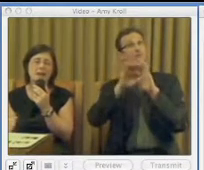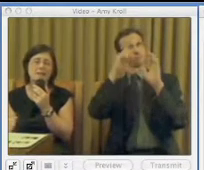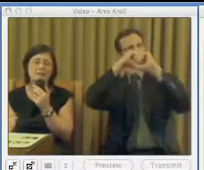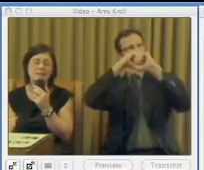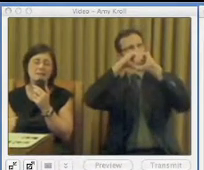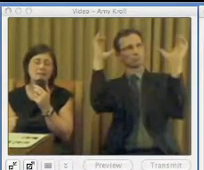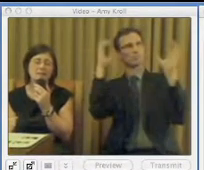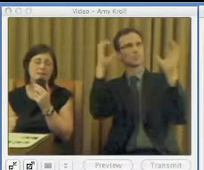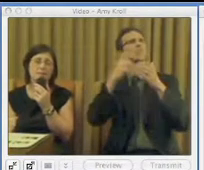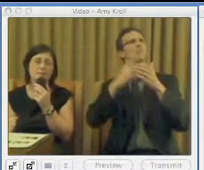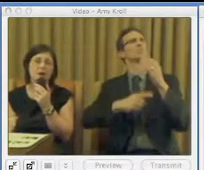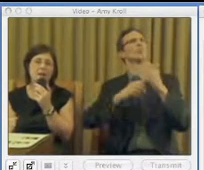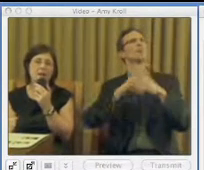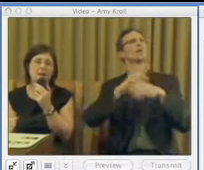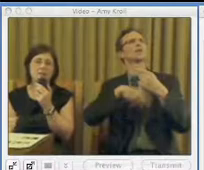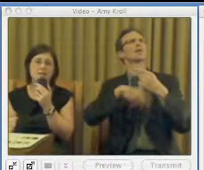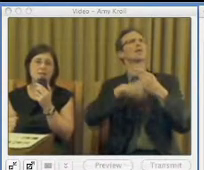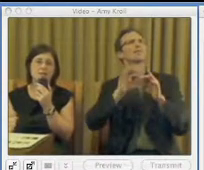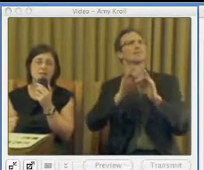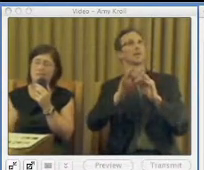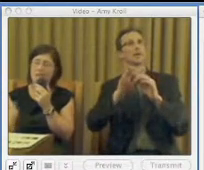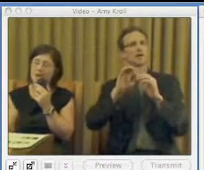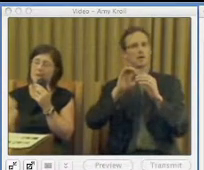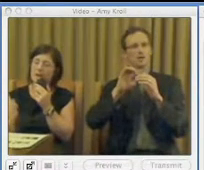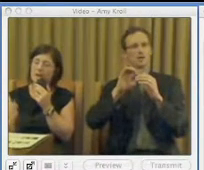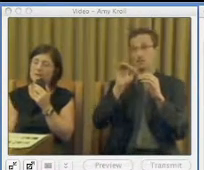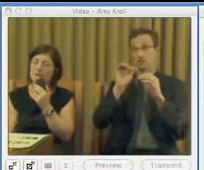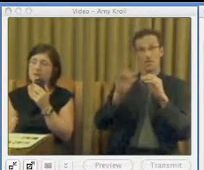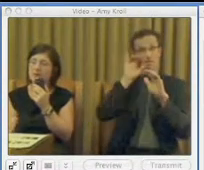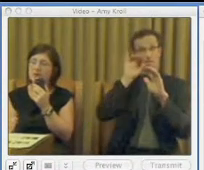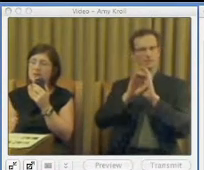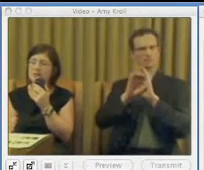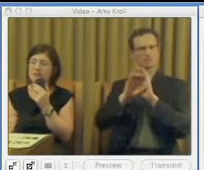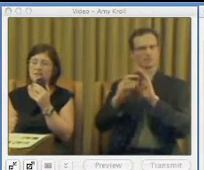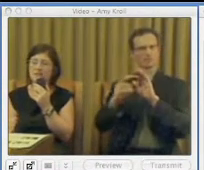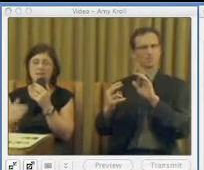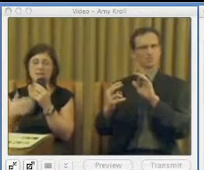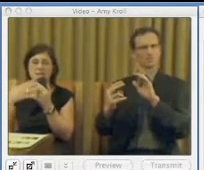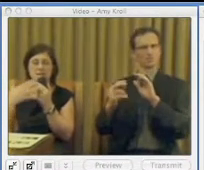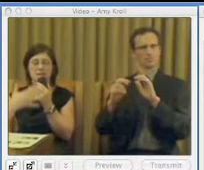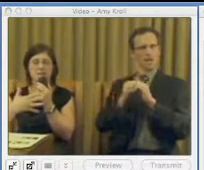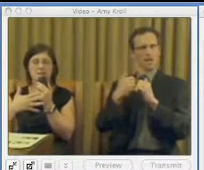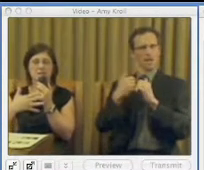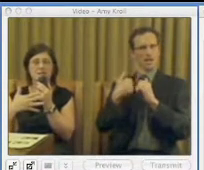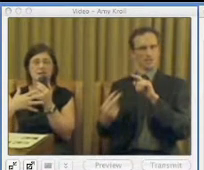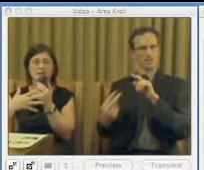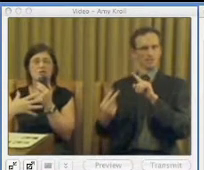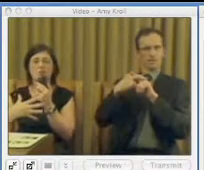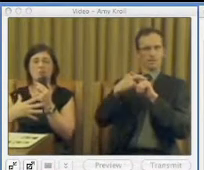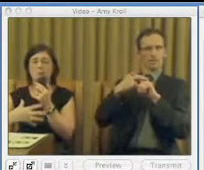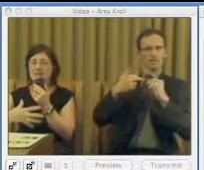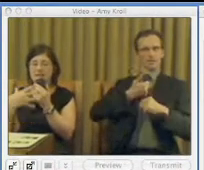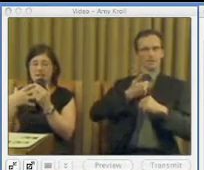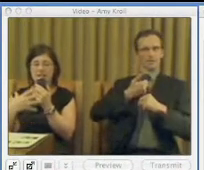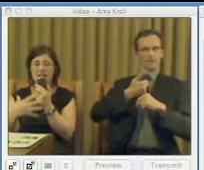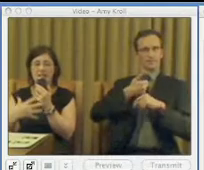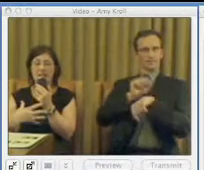Again, think about that typology. How does that apply to us? This kind of picture demonstrates